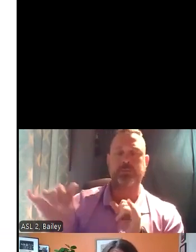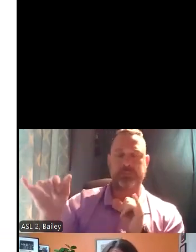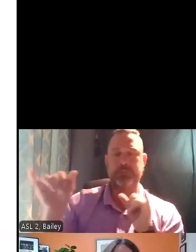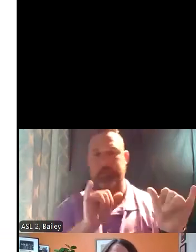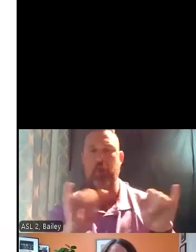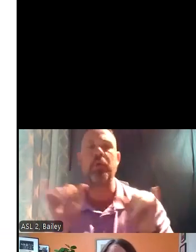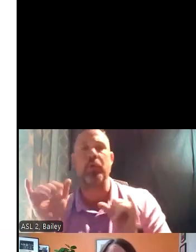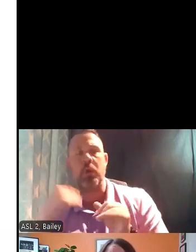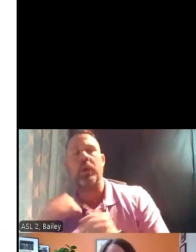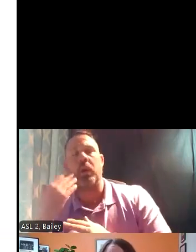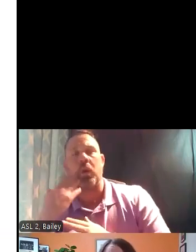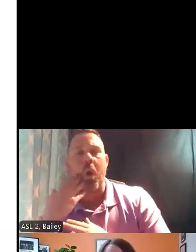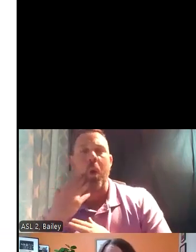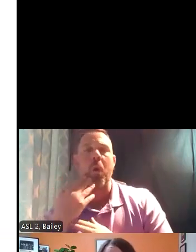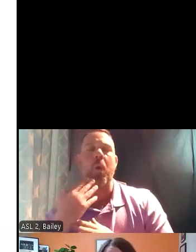We know that